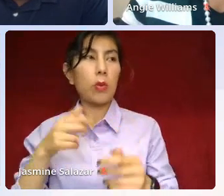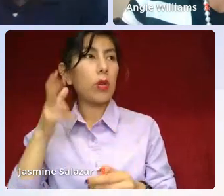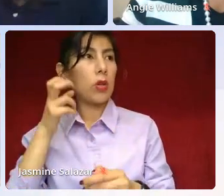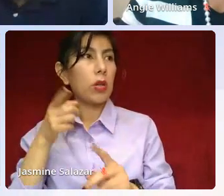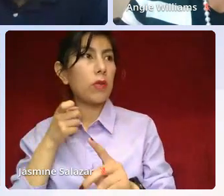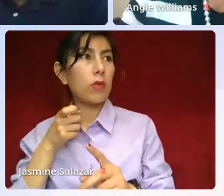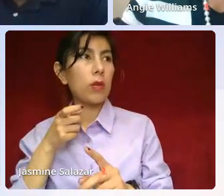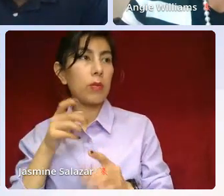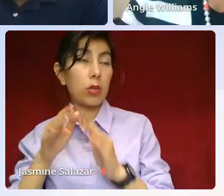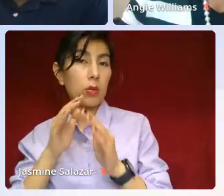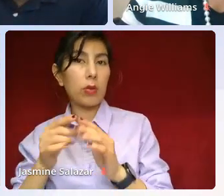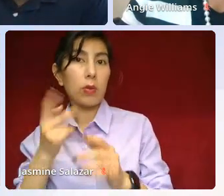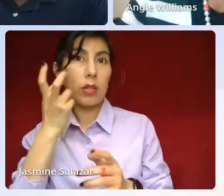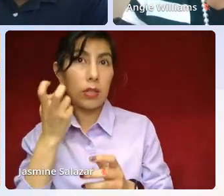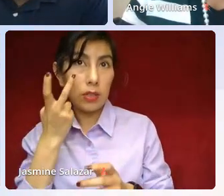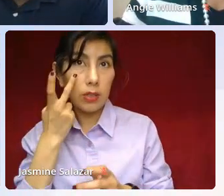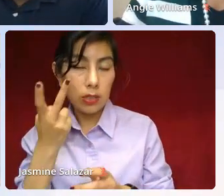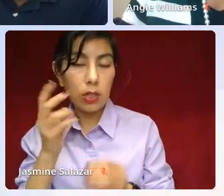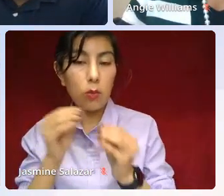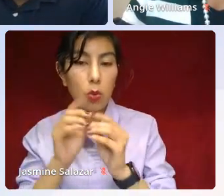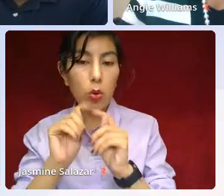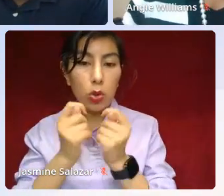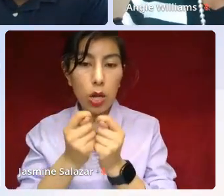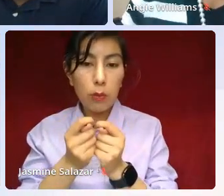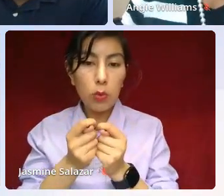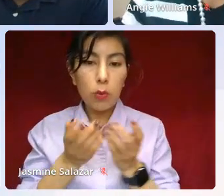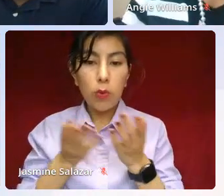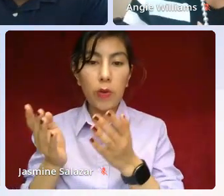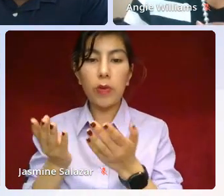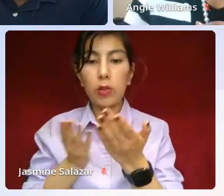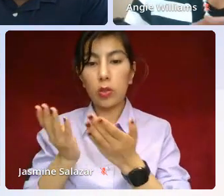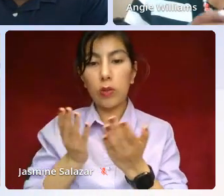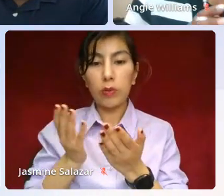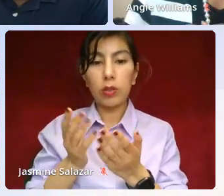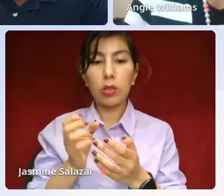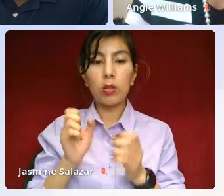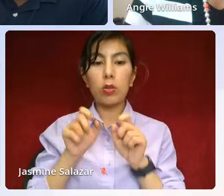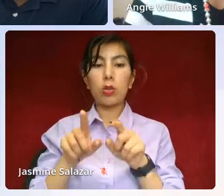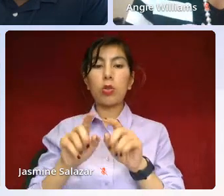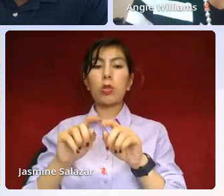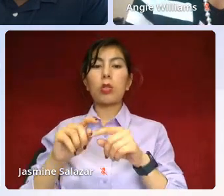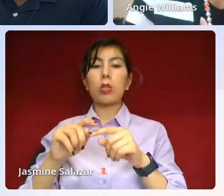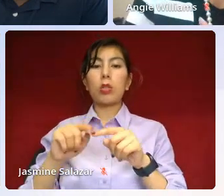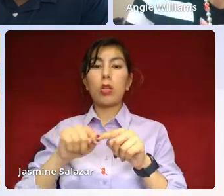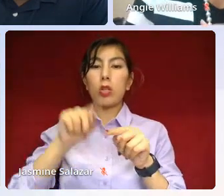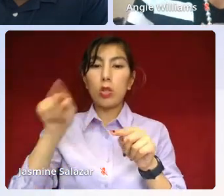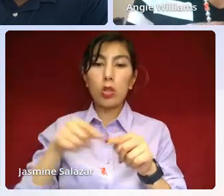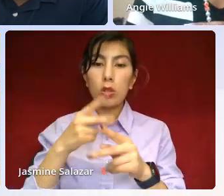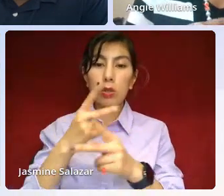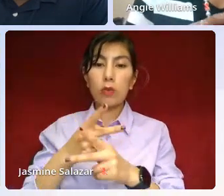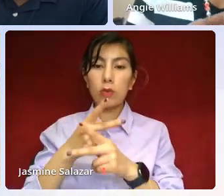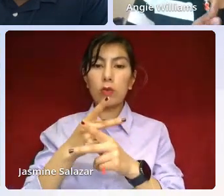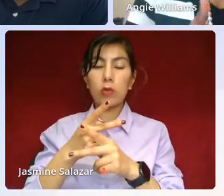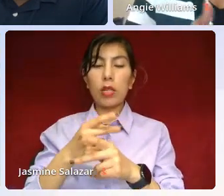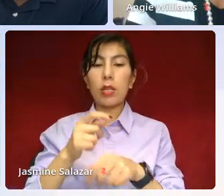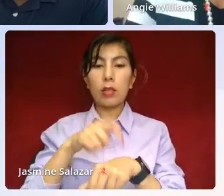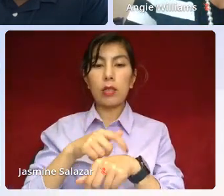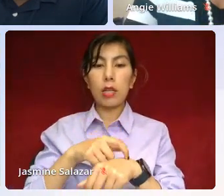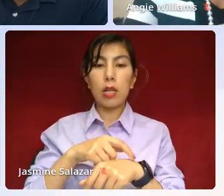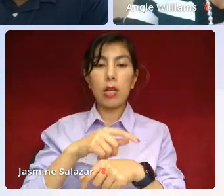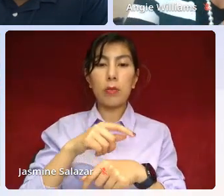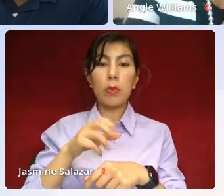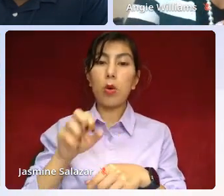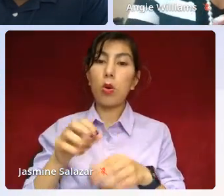more tribal members providing services. So during the circles of care time, and we did it when we got the systems of